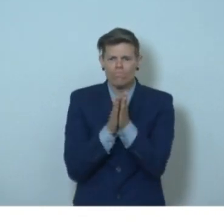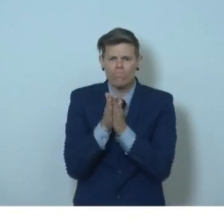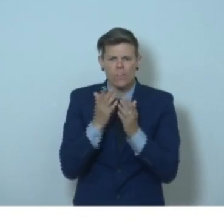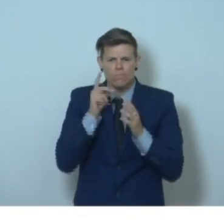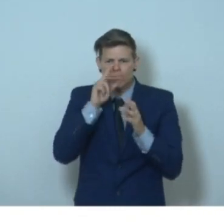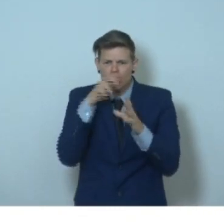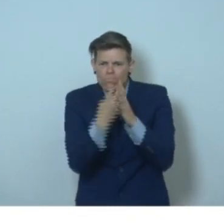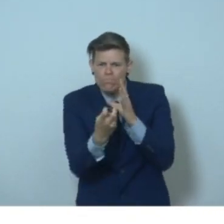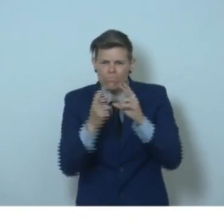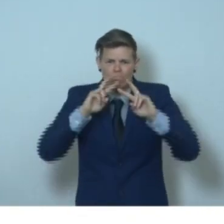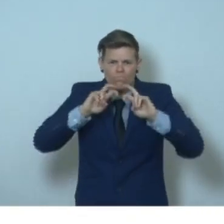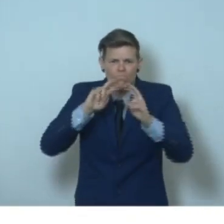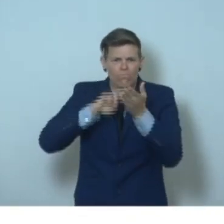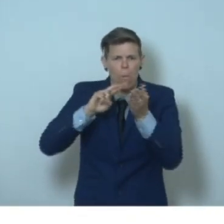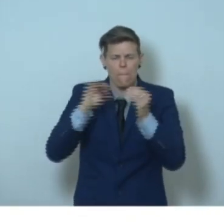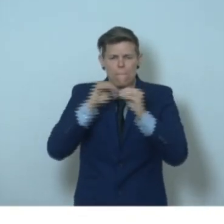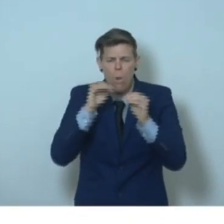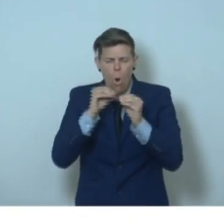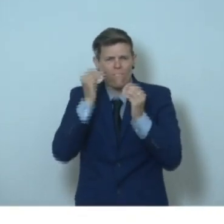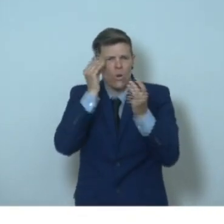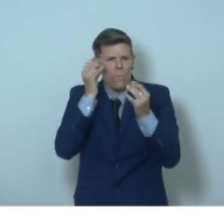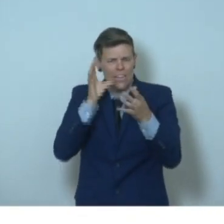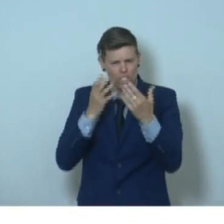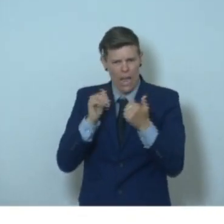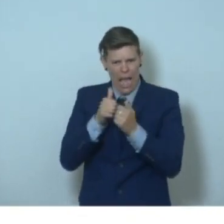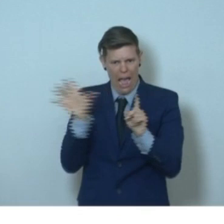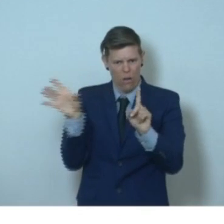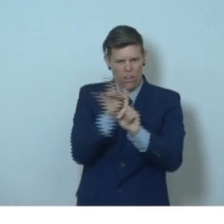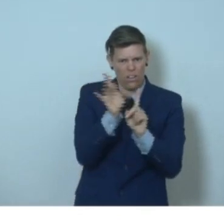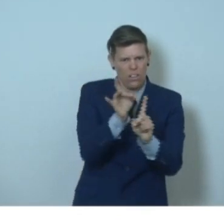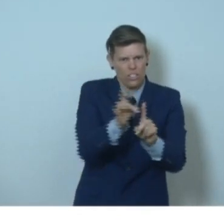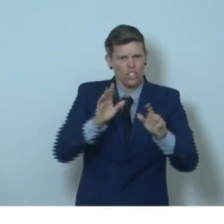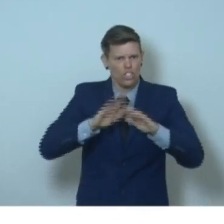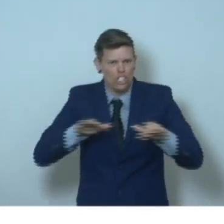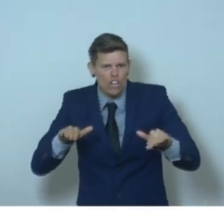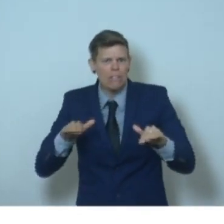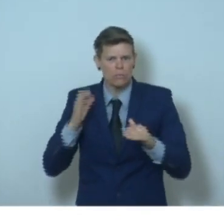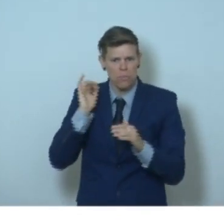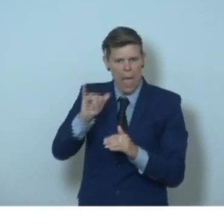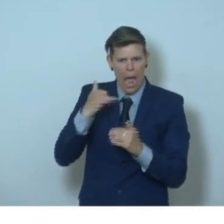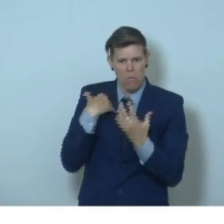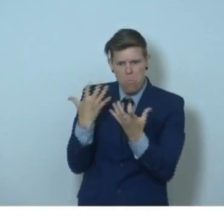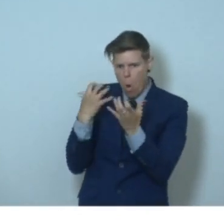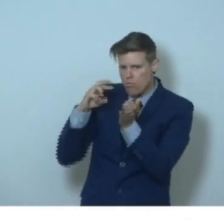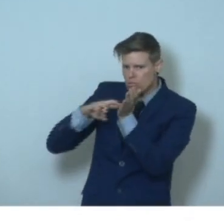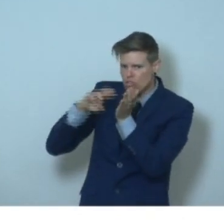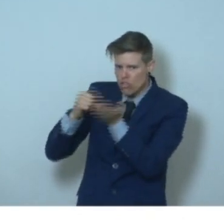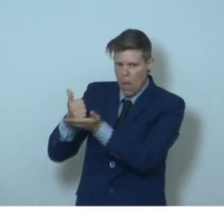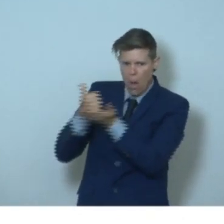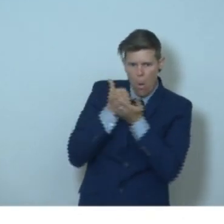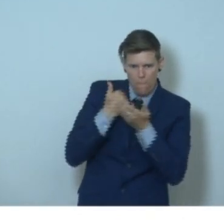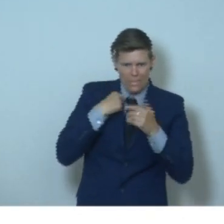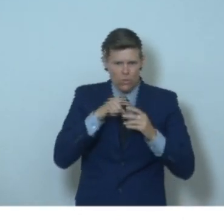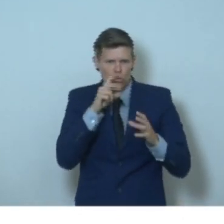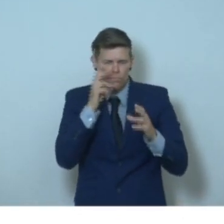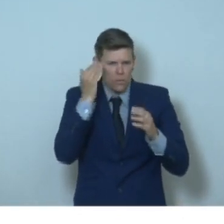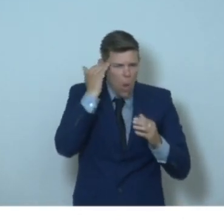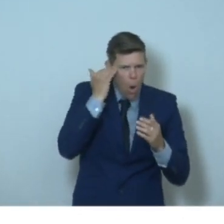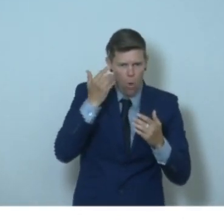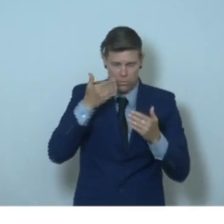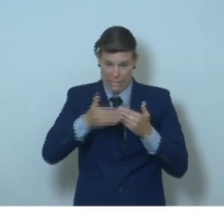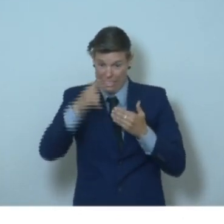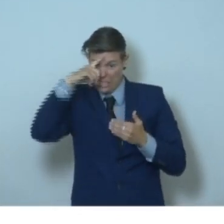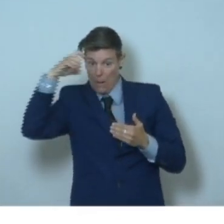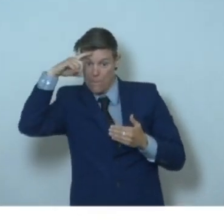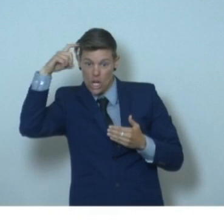children. Obviously, that has big implications for looking at reopening schools later this summer, and we're hoping